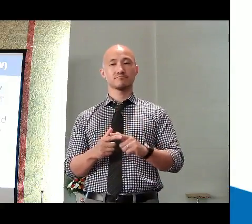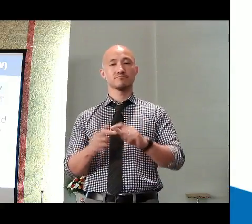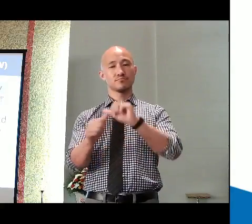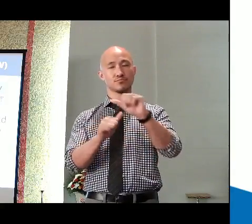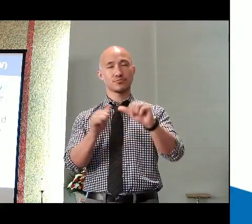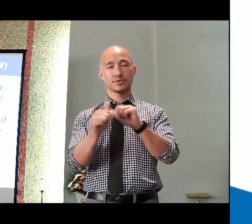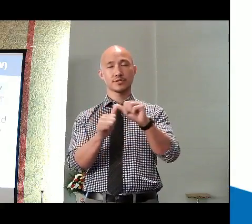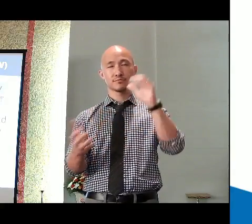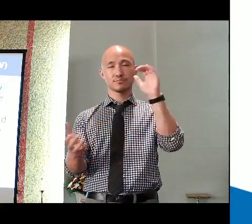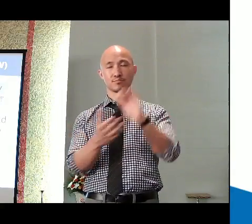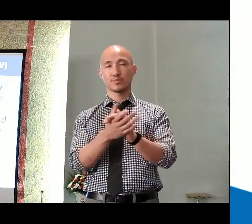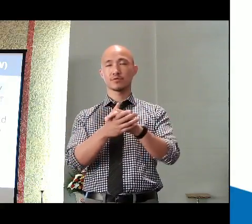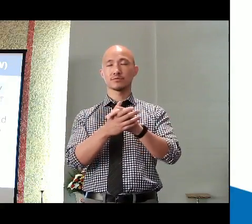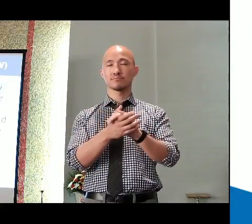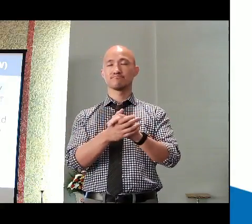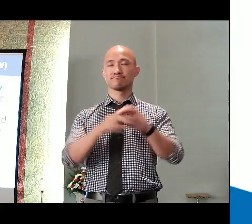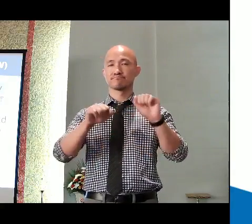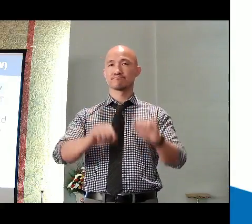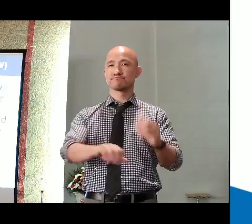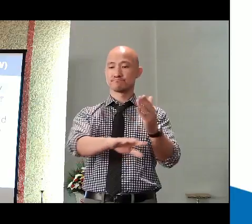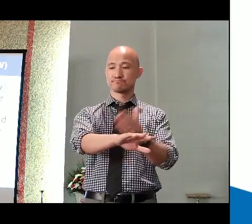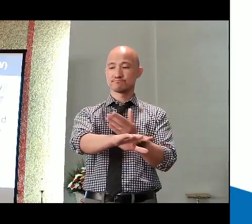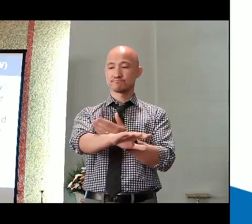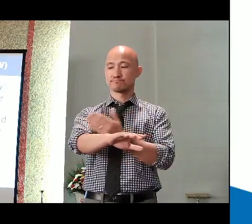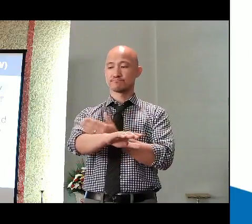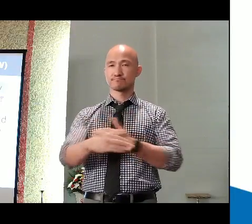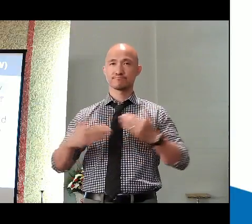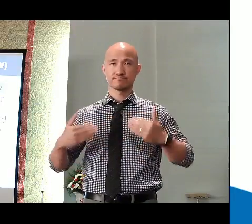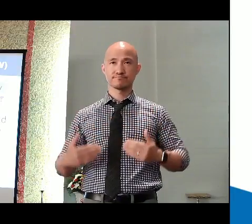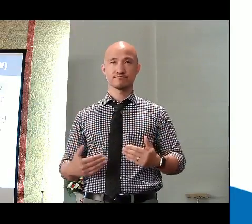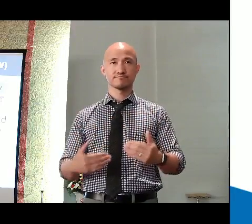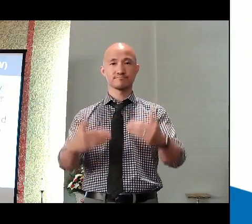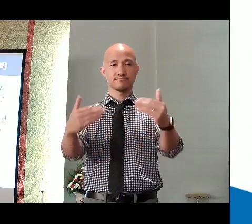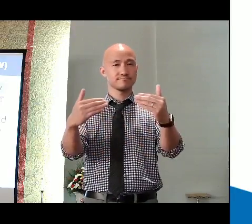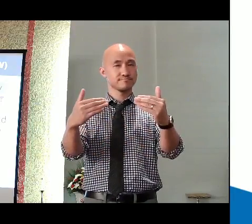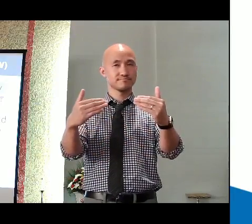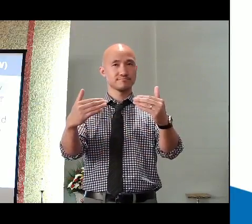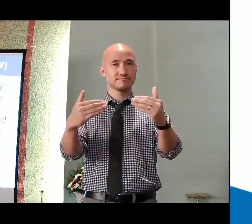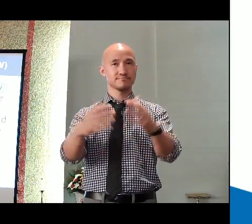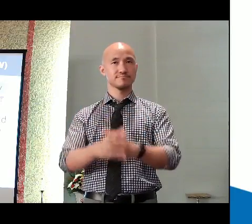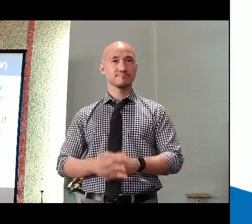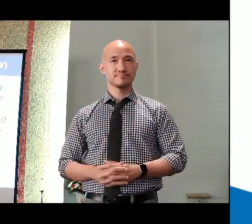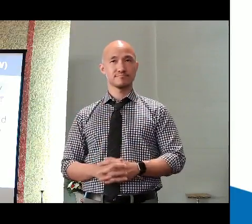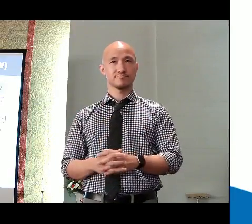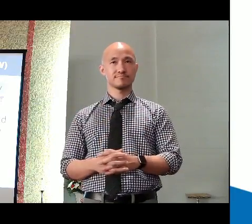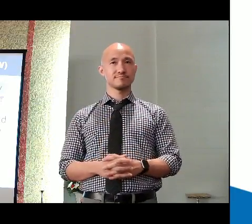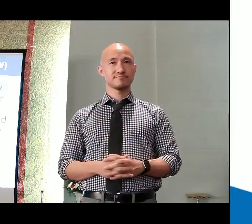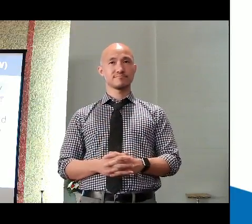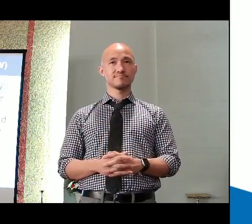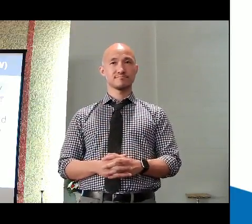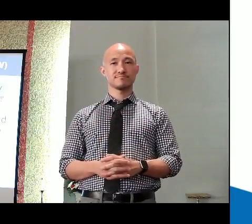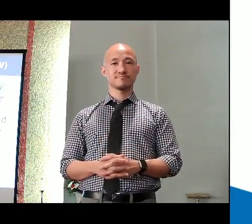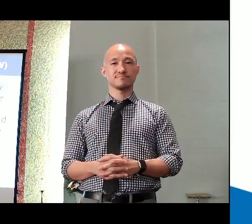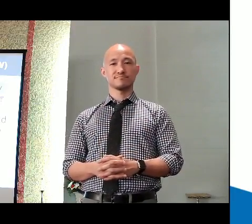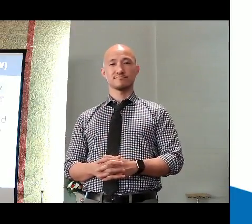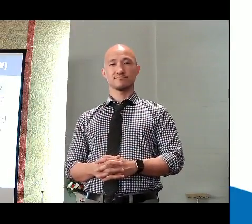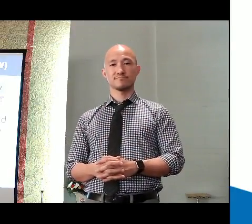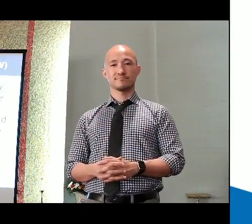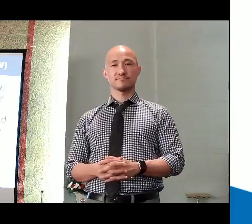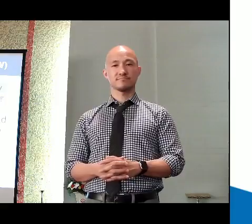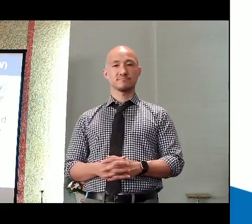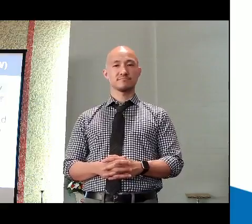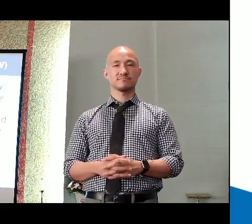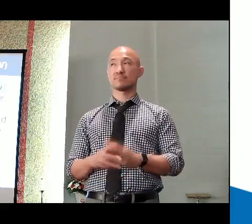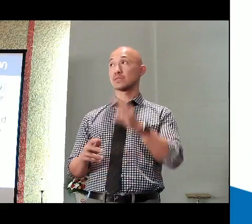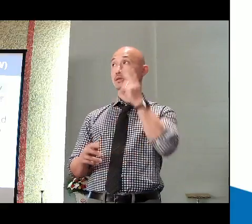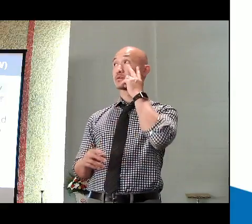this purity that you seek to show from the get-go. Verse 4, this is God's word version I'm reading because it is the